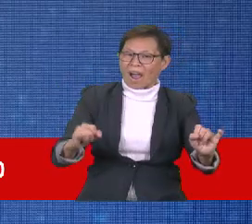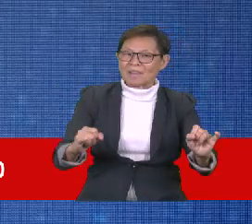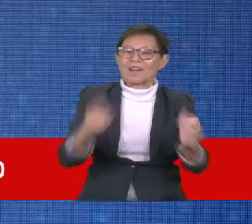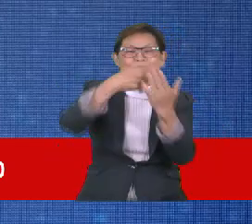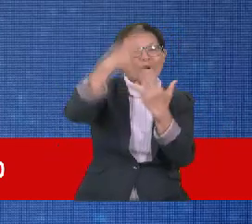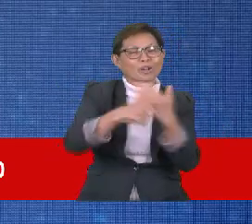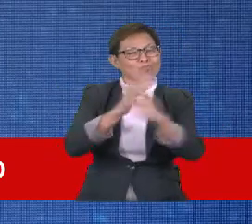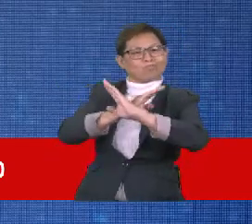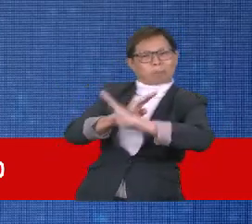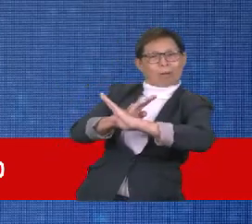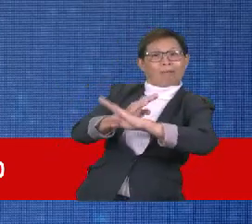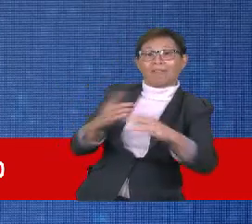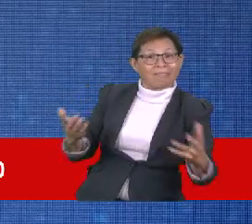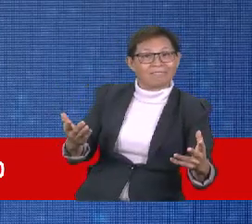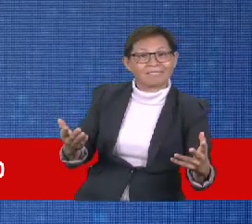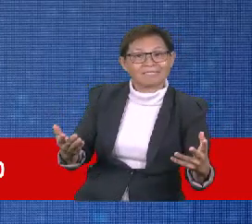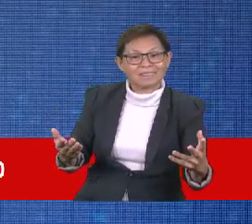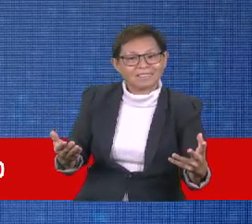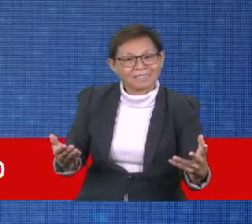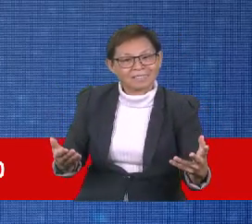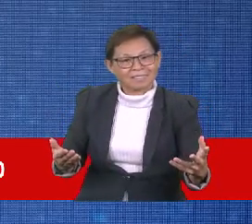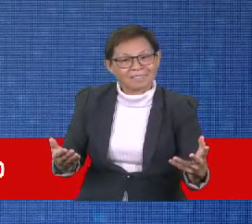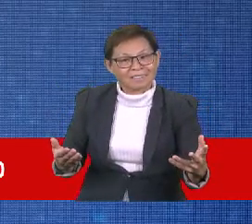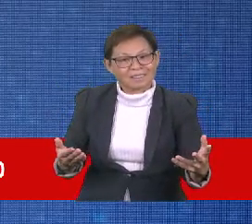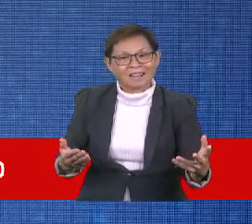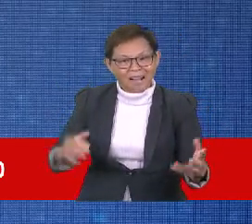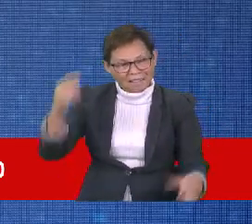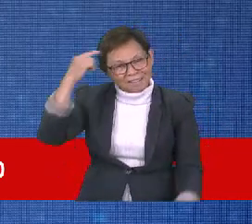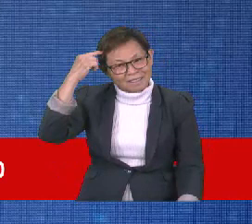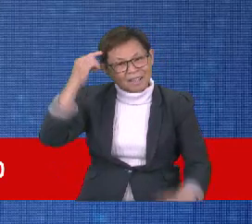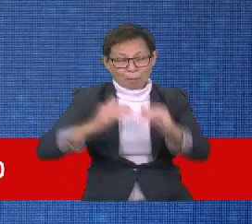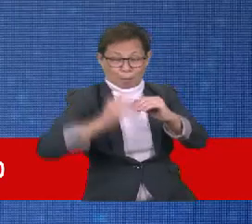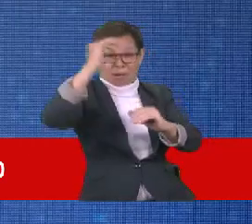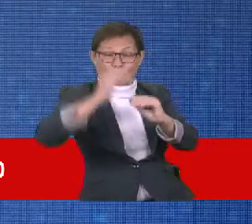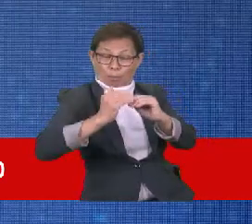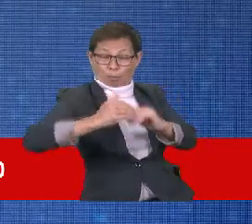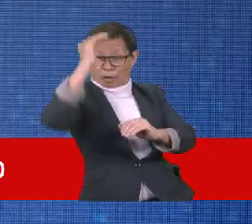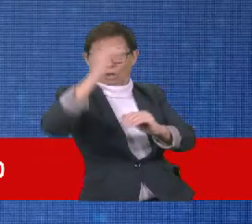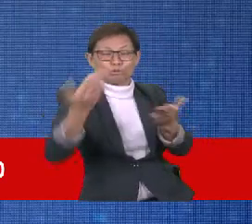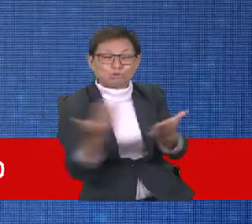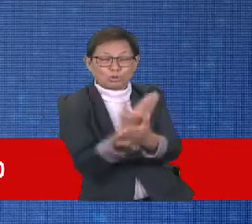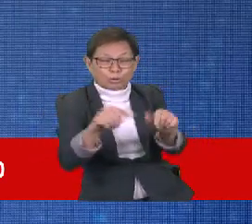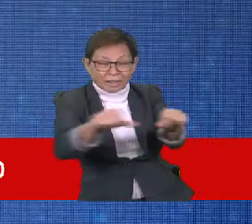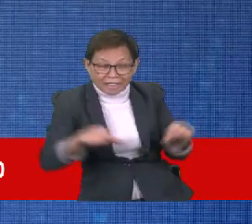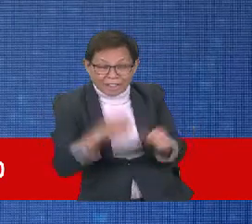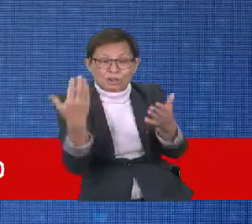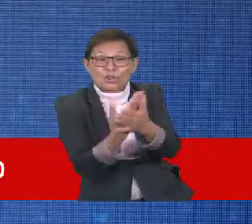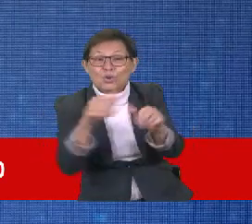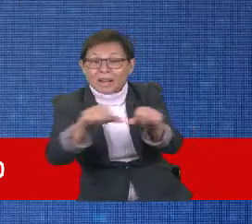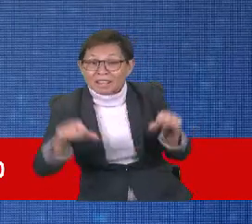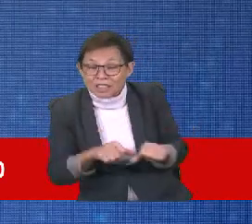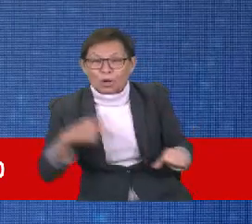protectionist. So I think going beyond, because there are new areas where we